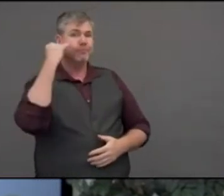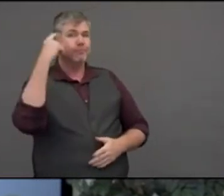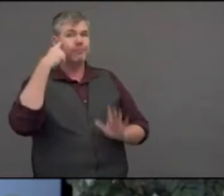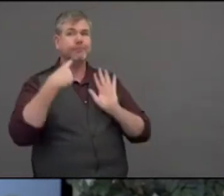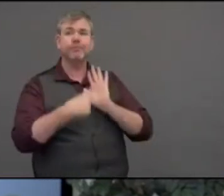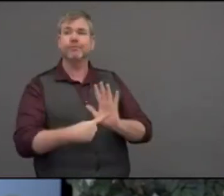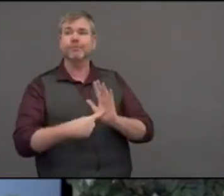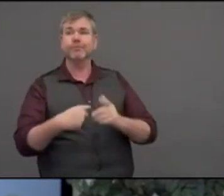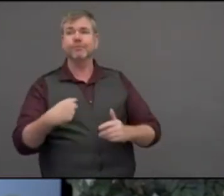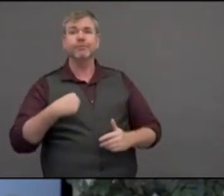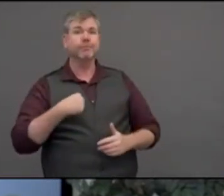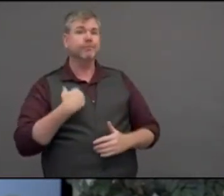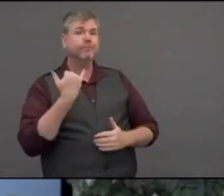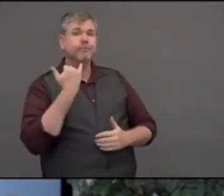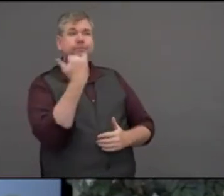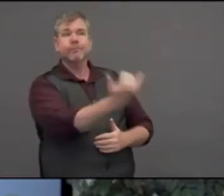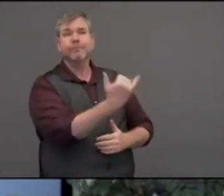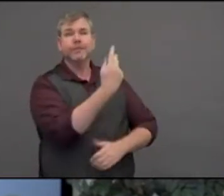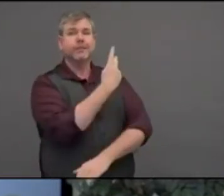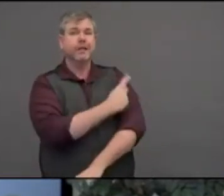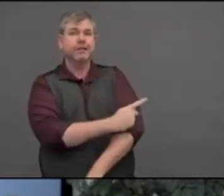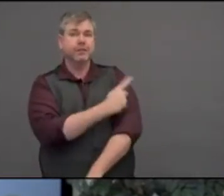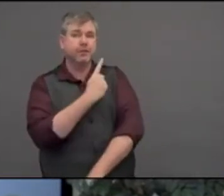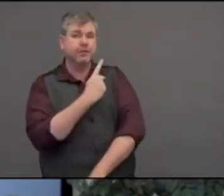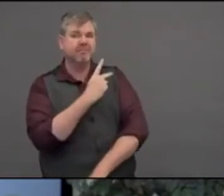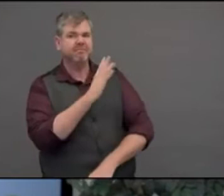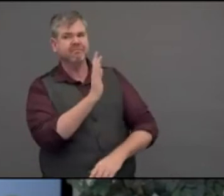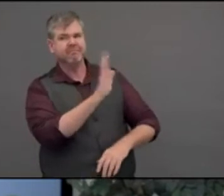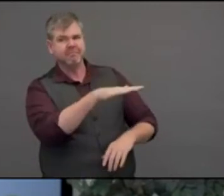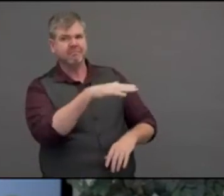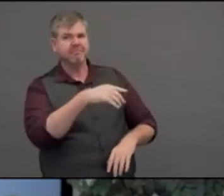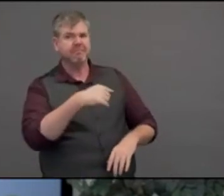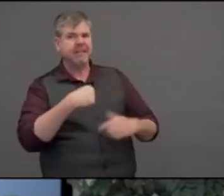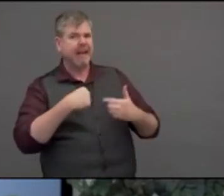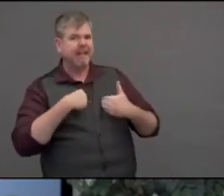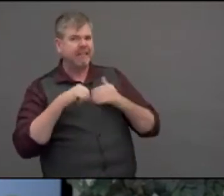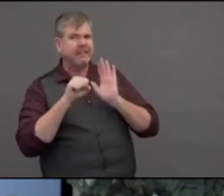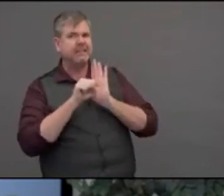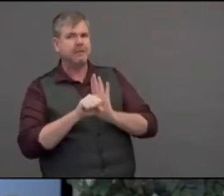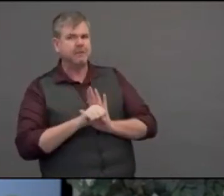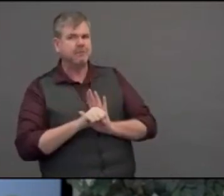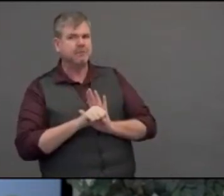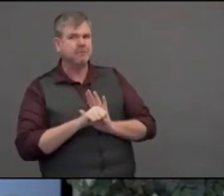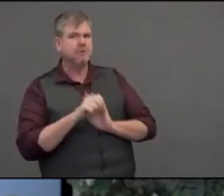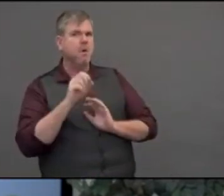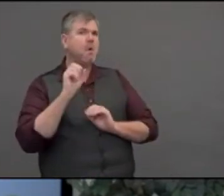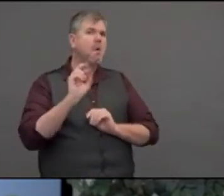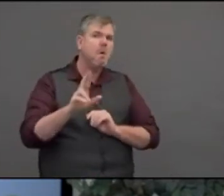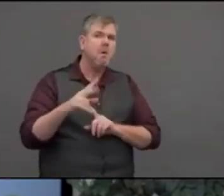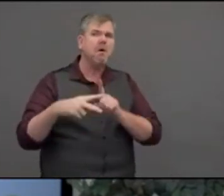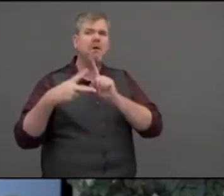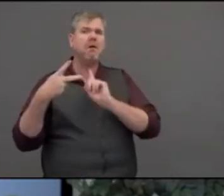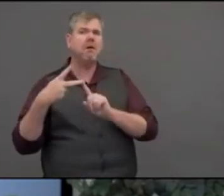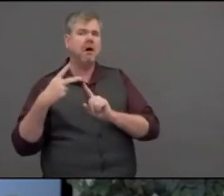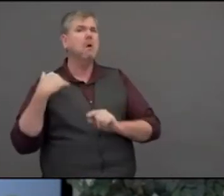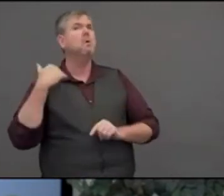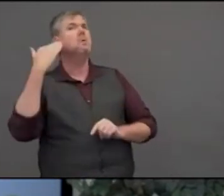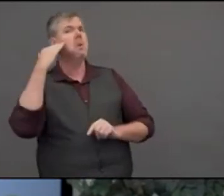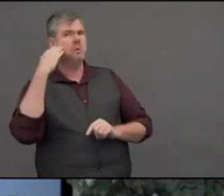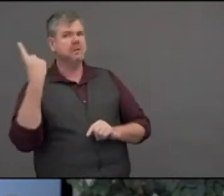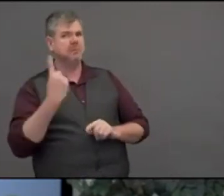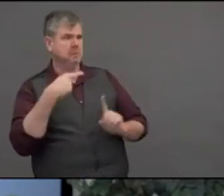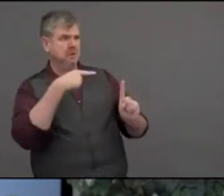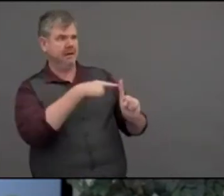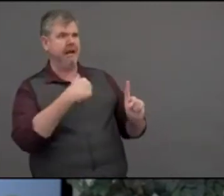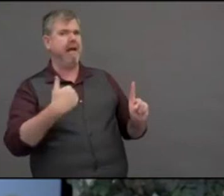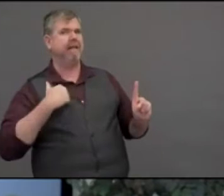tell them that you're symptomatic or that you were exposed to someone who had COVID. Do you have to prove that to